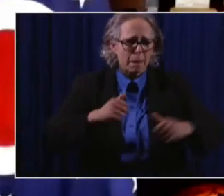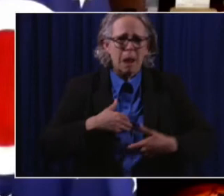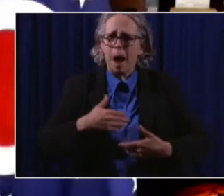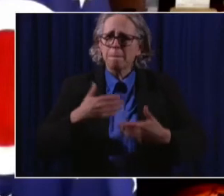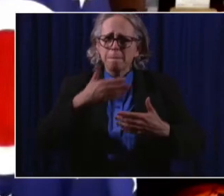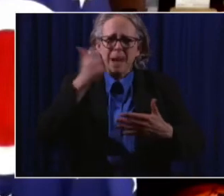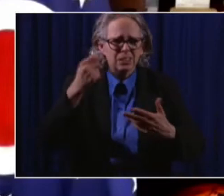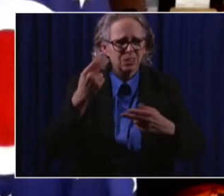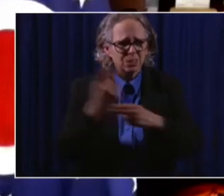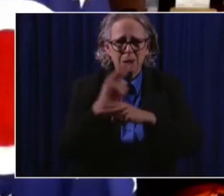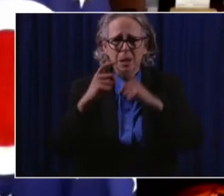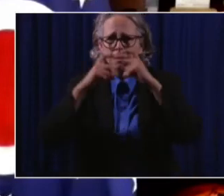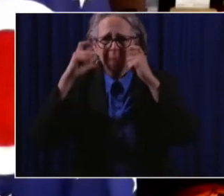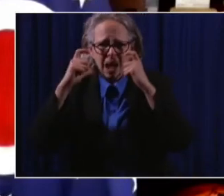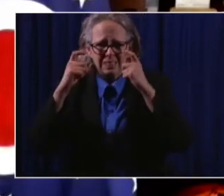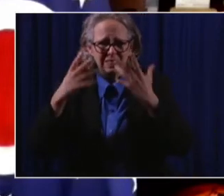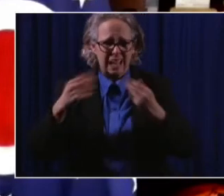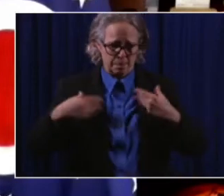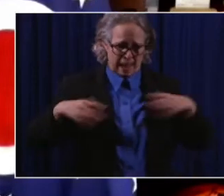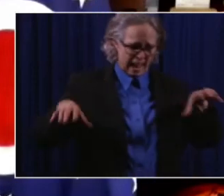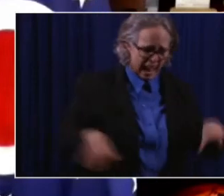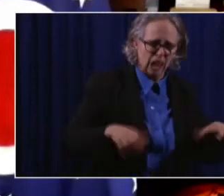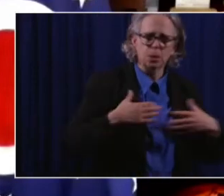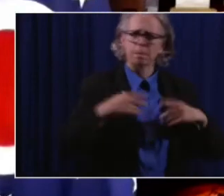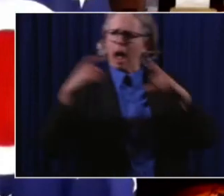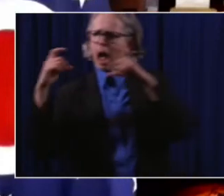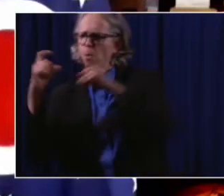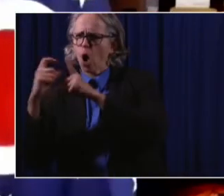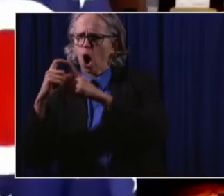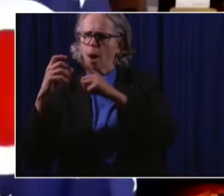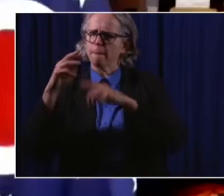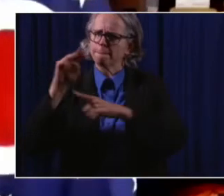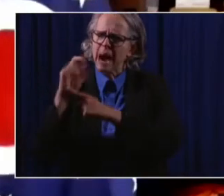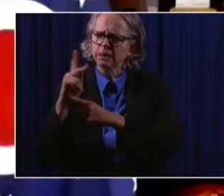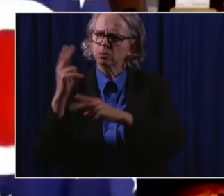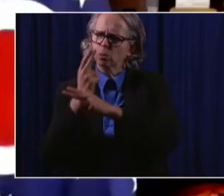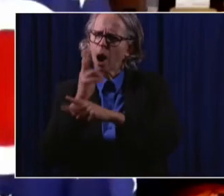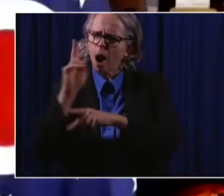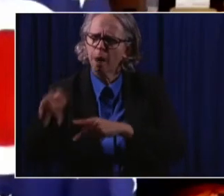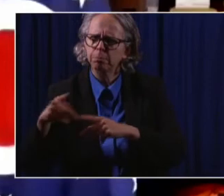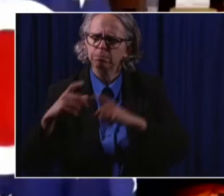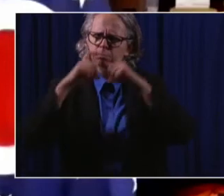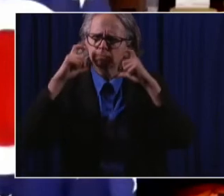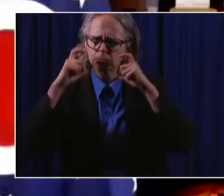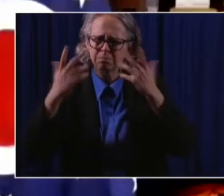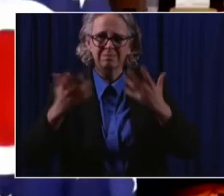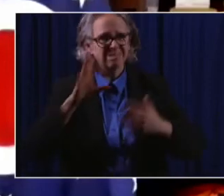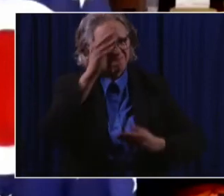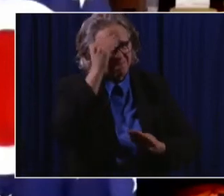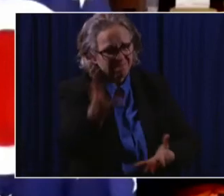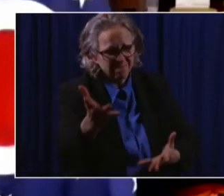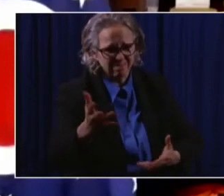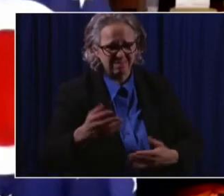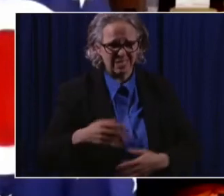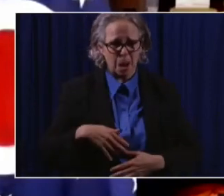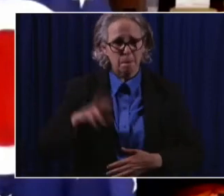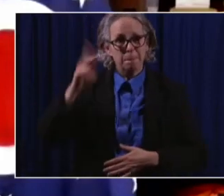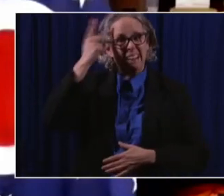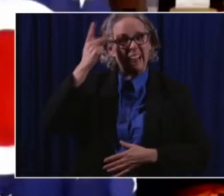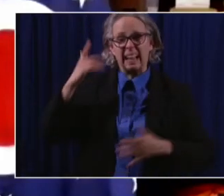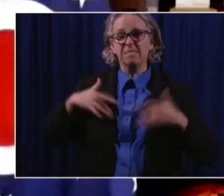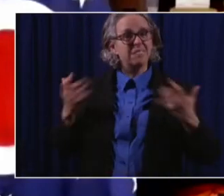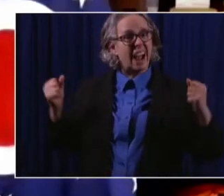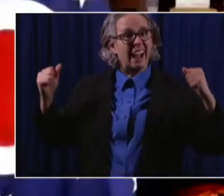but I can't. Look, the political events are allowed to occur under the